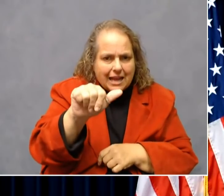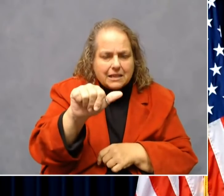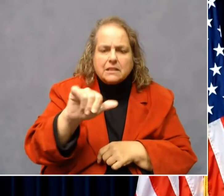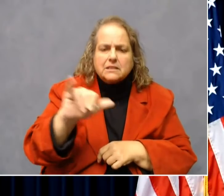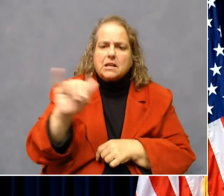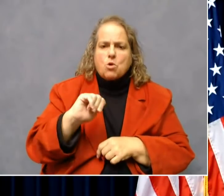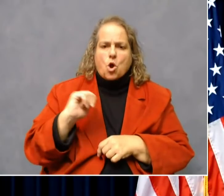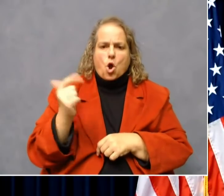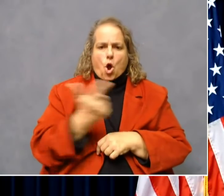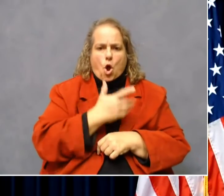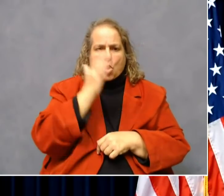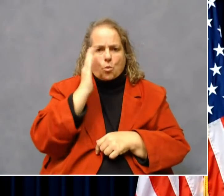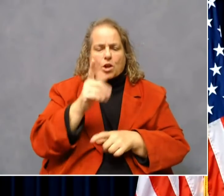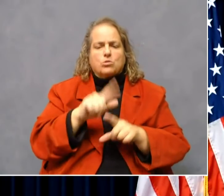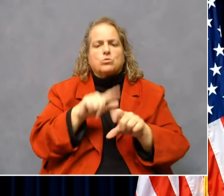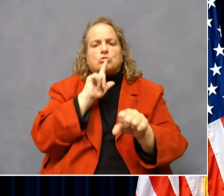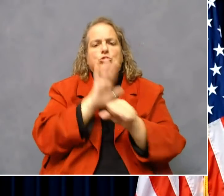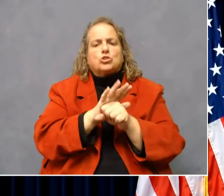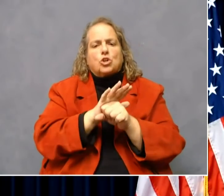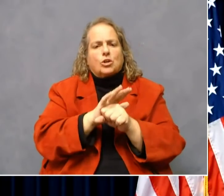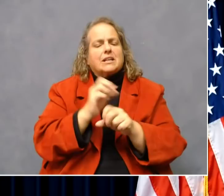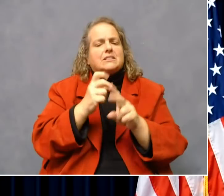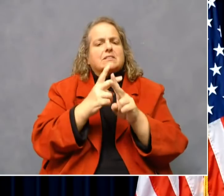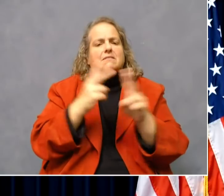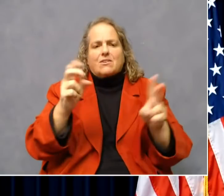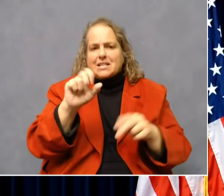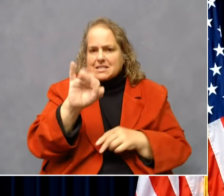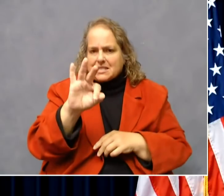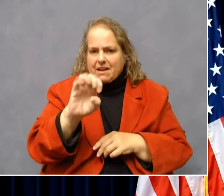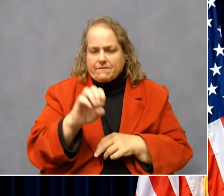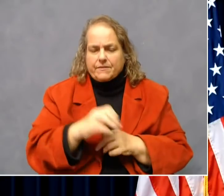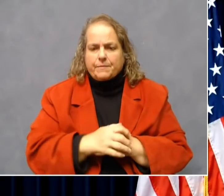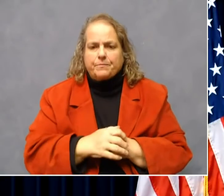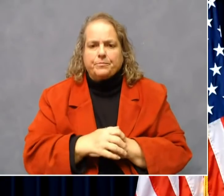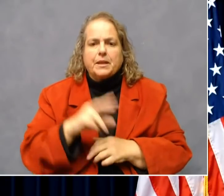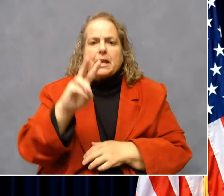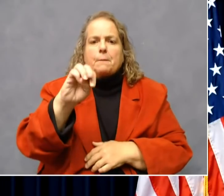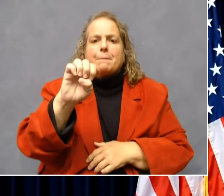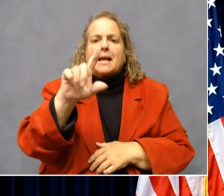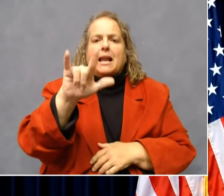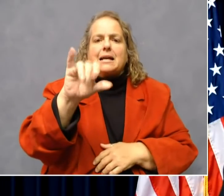that it's safe. I'm Melissa Patrick from Kentucky Health News.